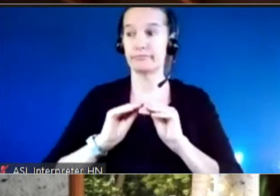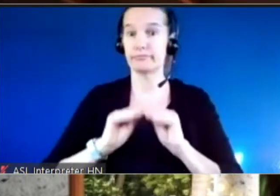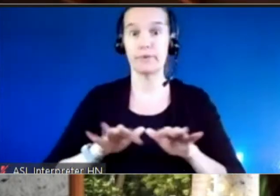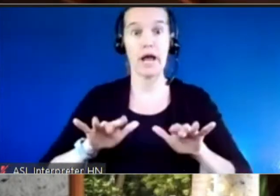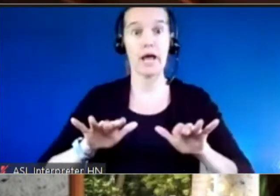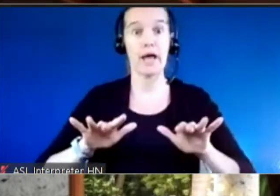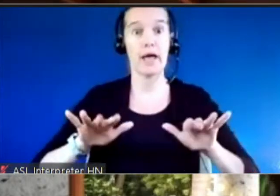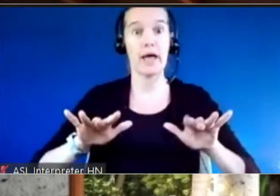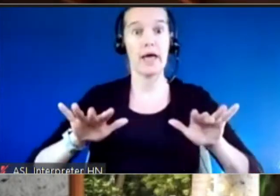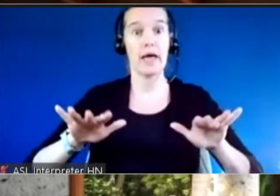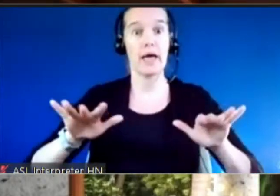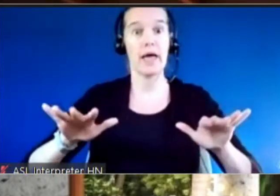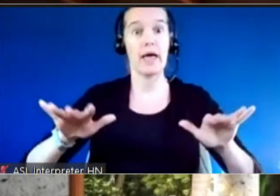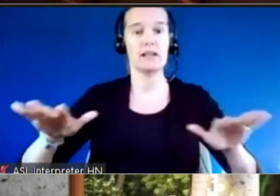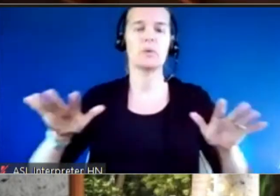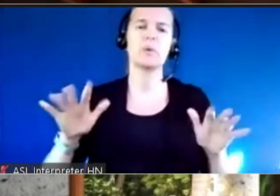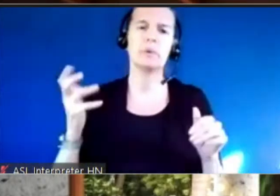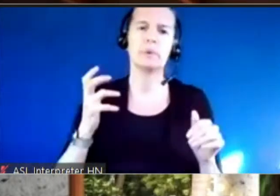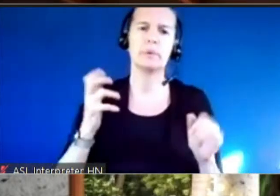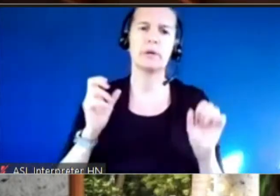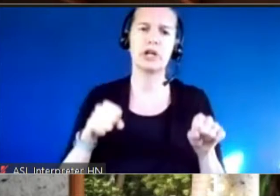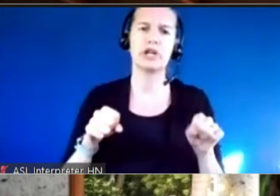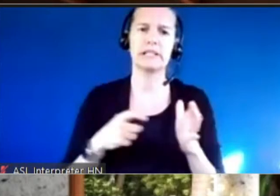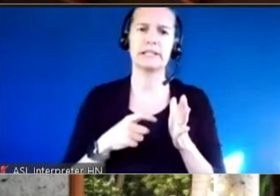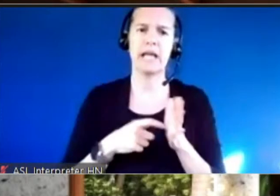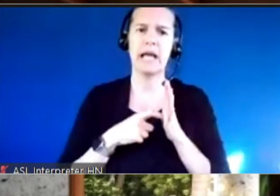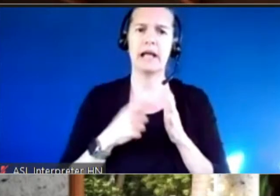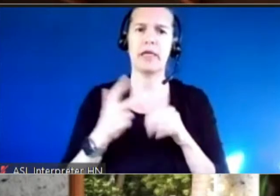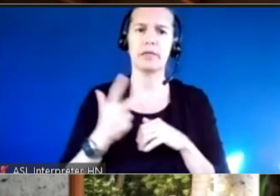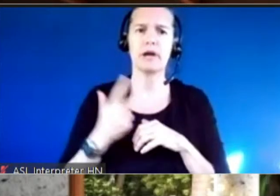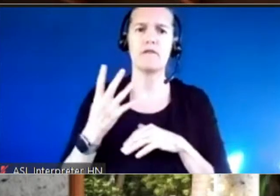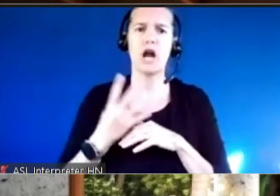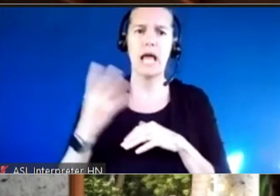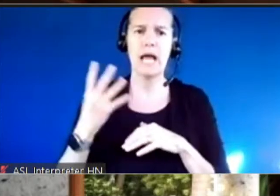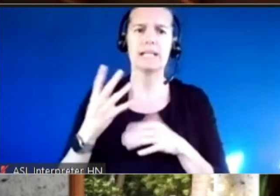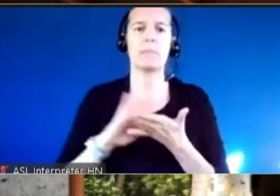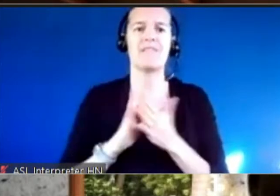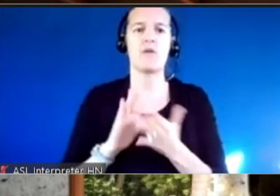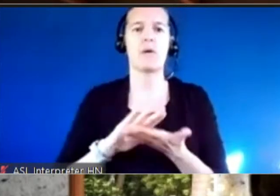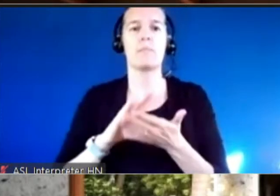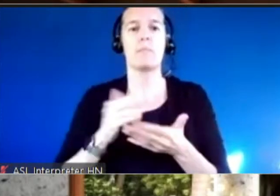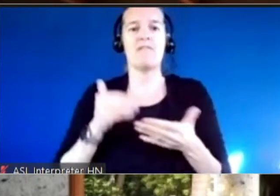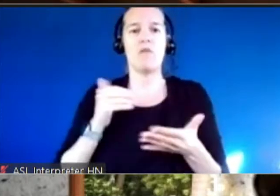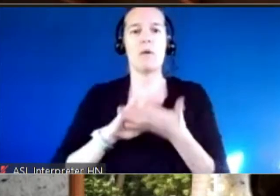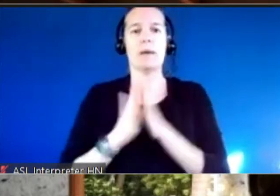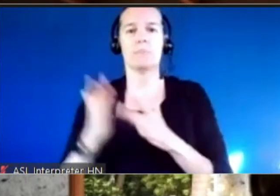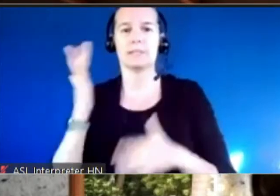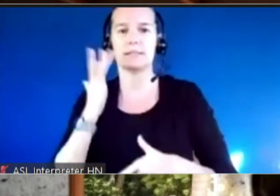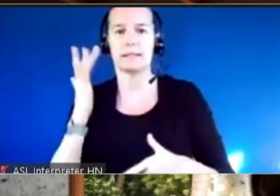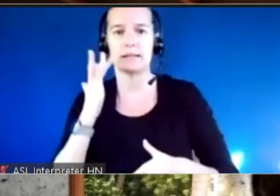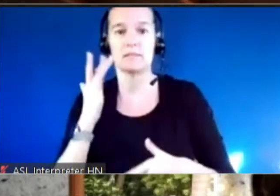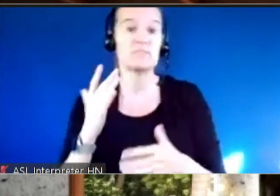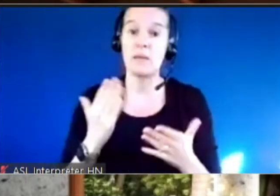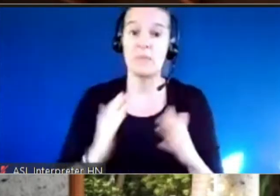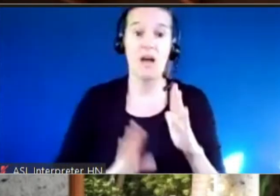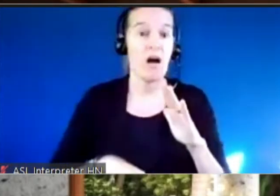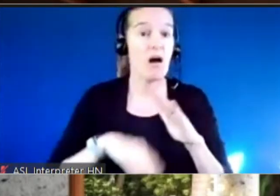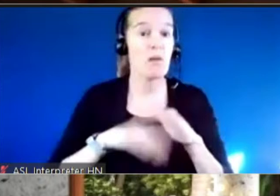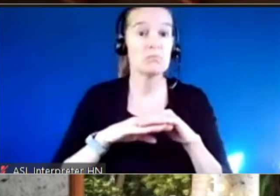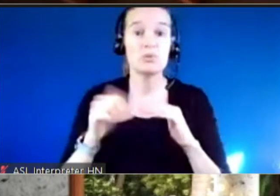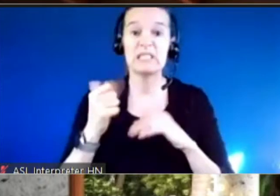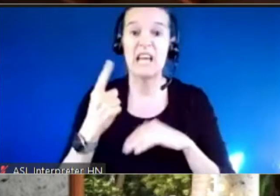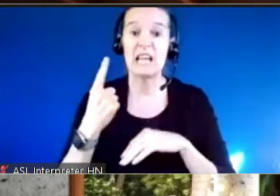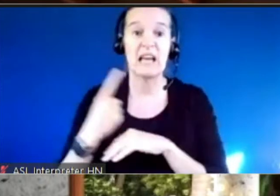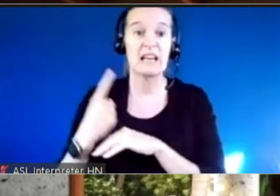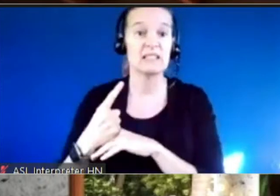shared, can take 3 to 4 days, even as much as 10 days to develop, and further, for